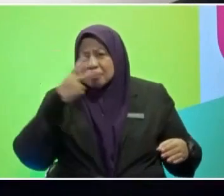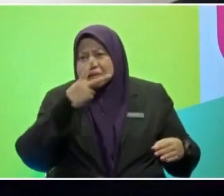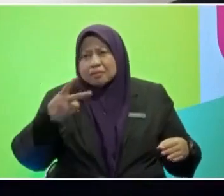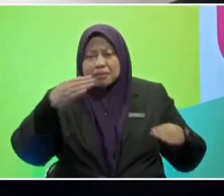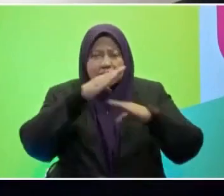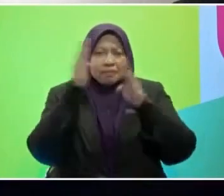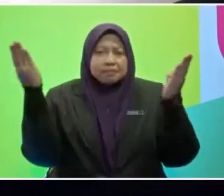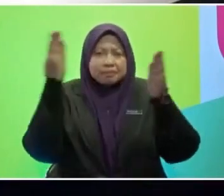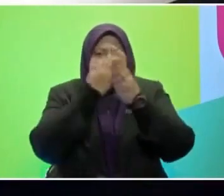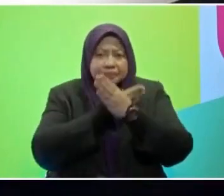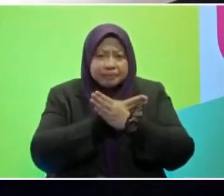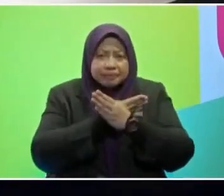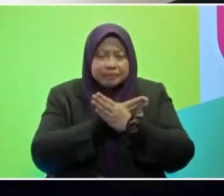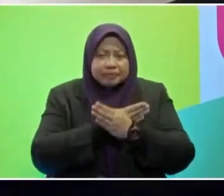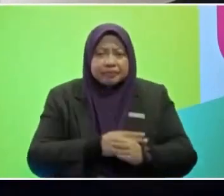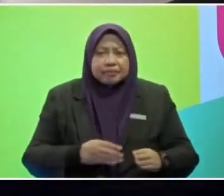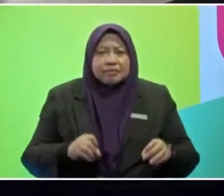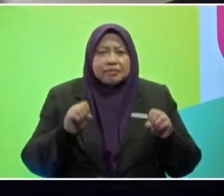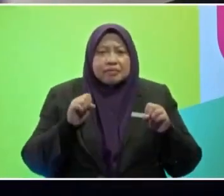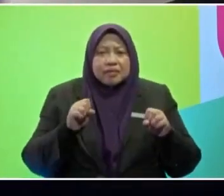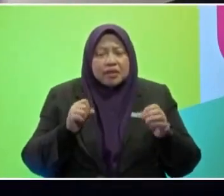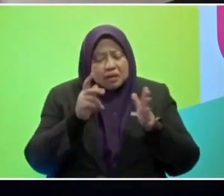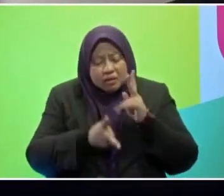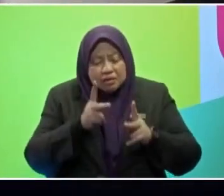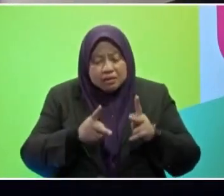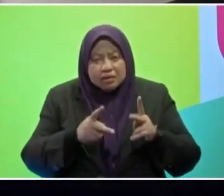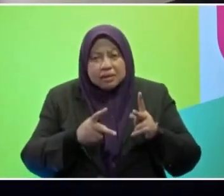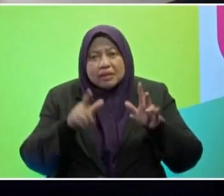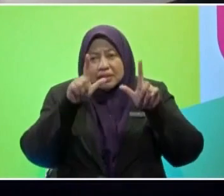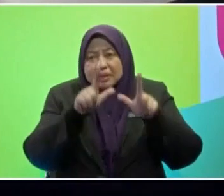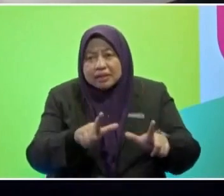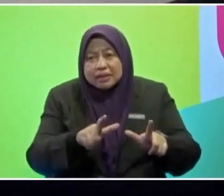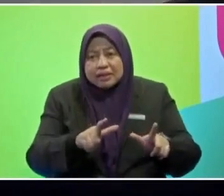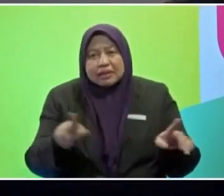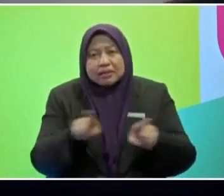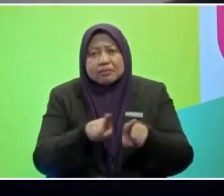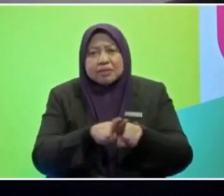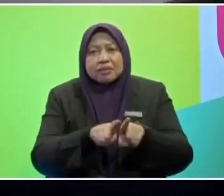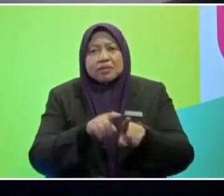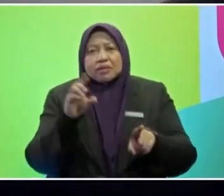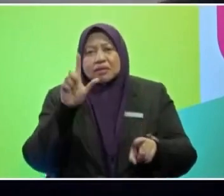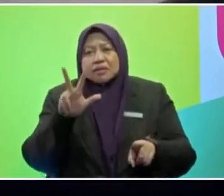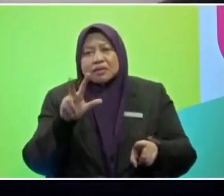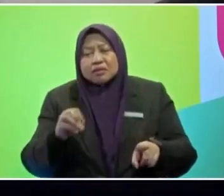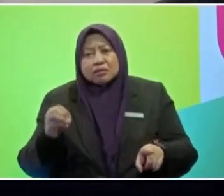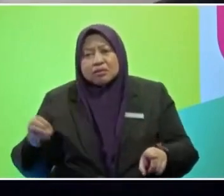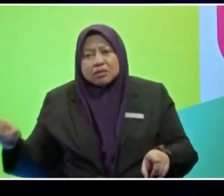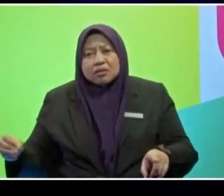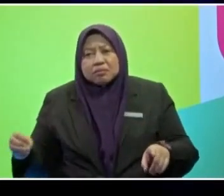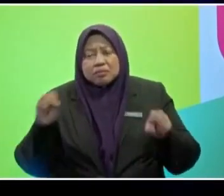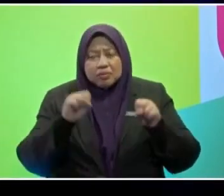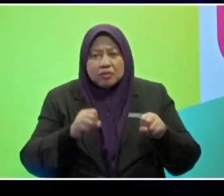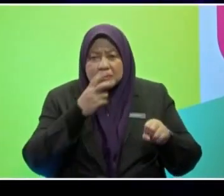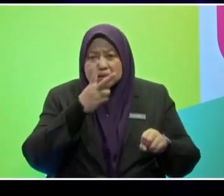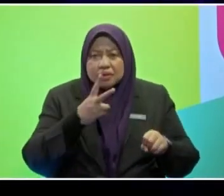less clear. It's excellent. Less clear. Do you want to put all three of the objects together to let everyone at home have a clearer picture?